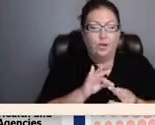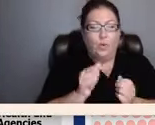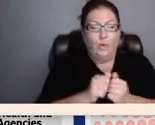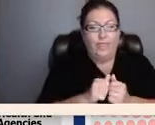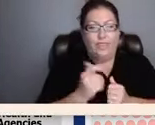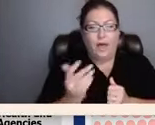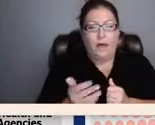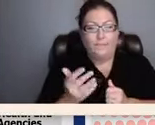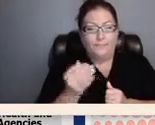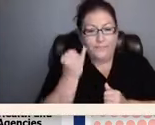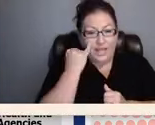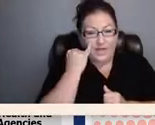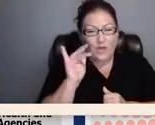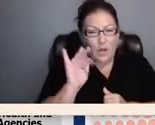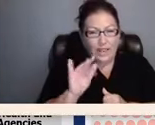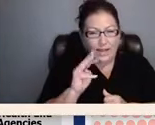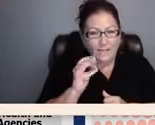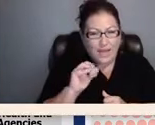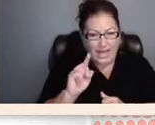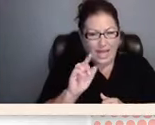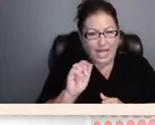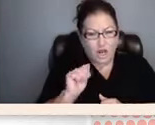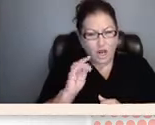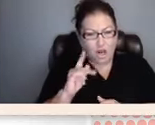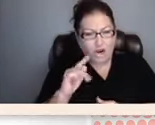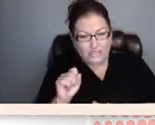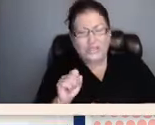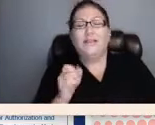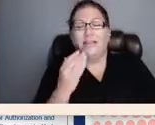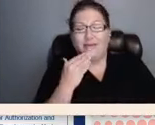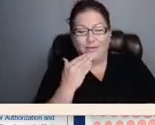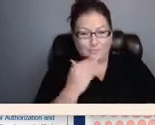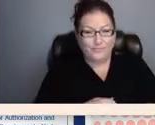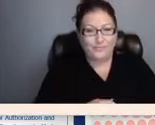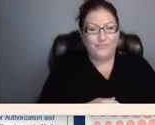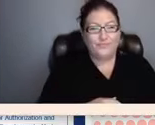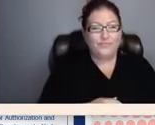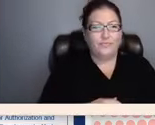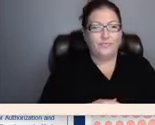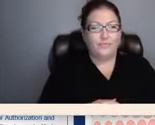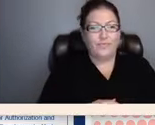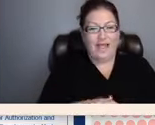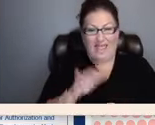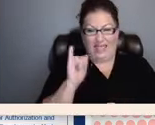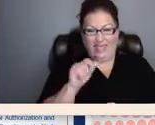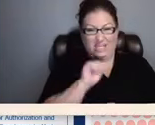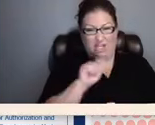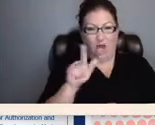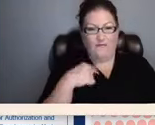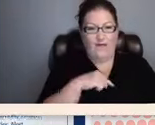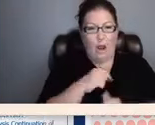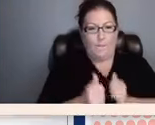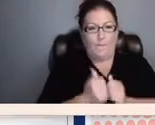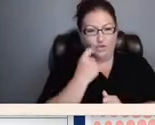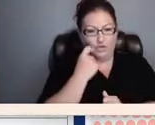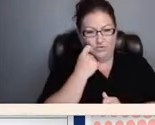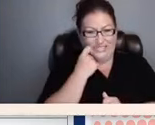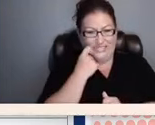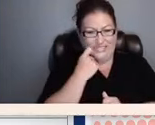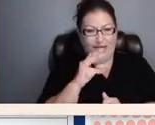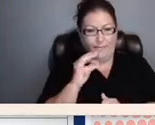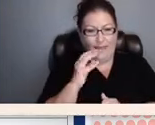if you click on that Medicaid alerts, perfect. Thank you. Okay. This is all of our most recent Medicaid alerts,